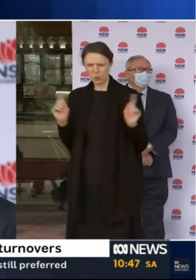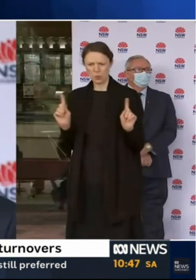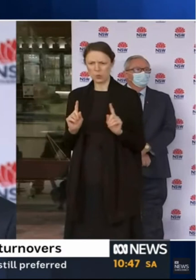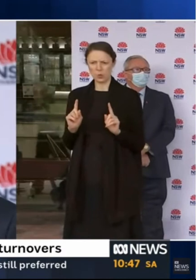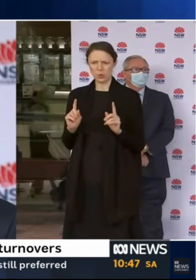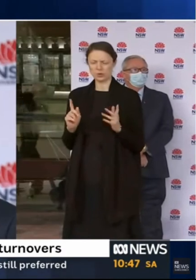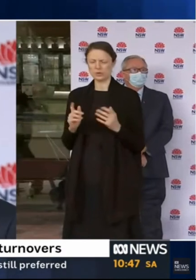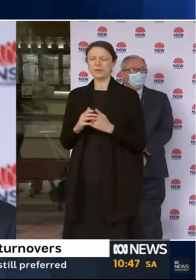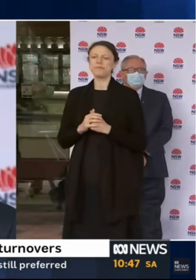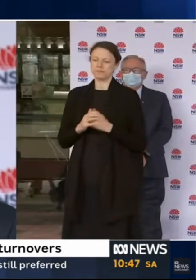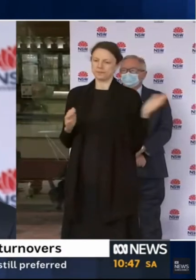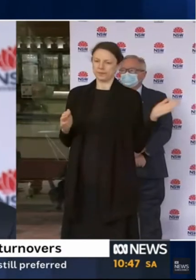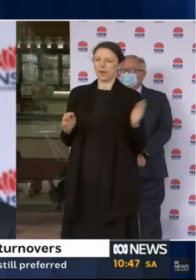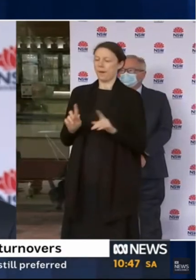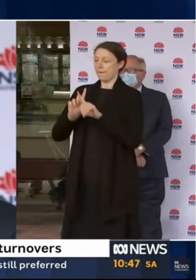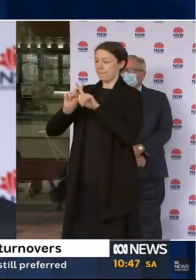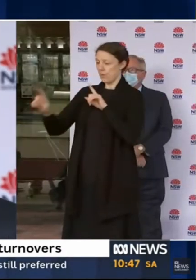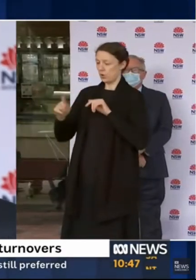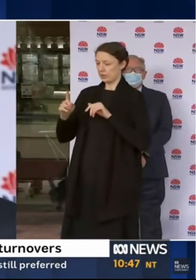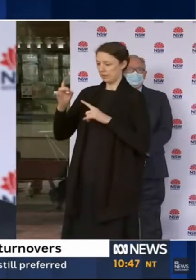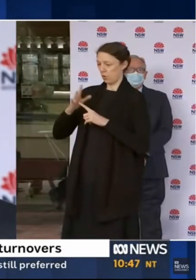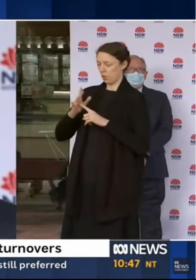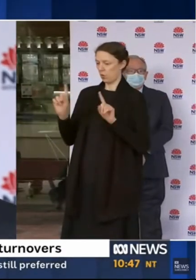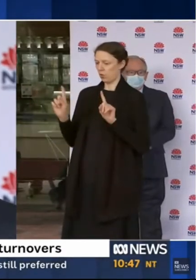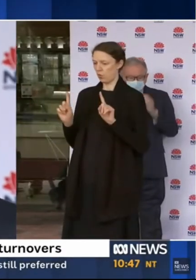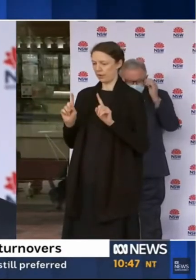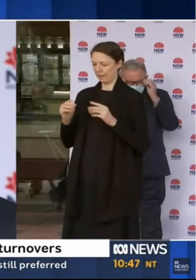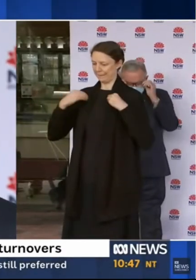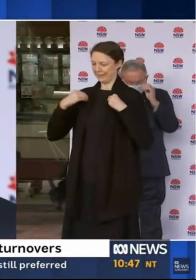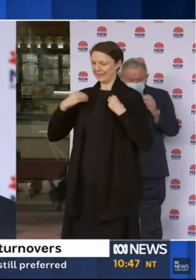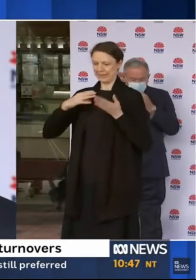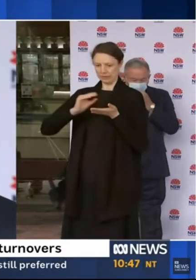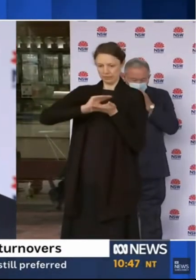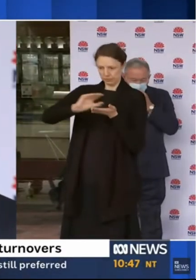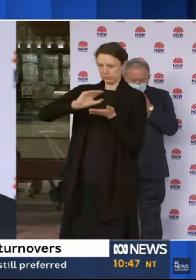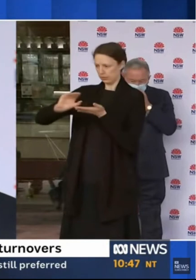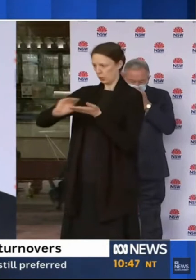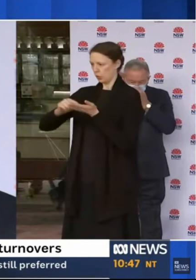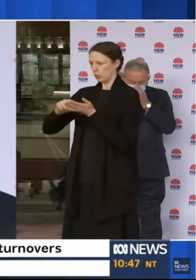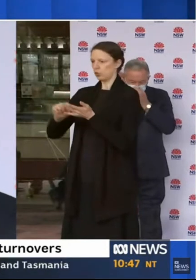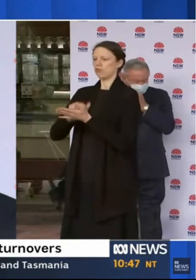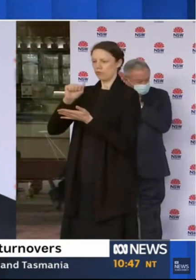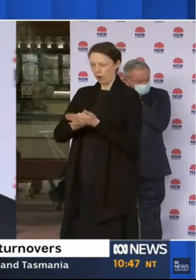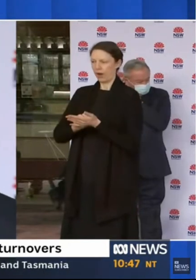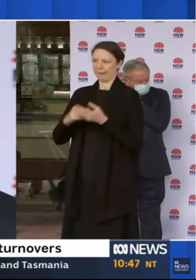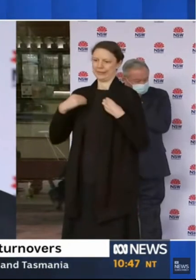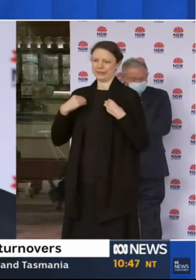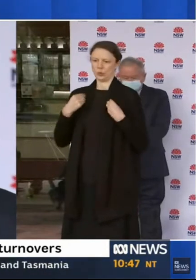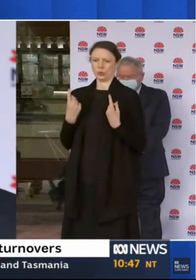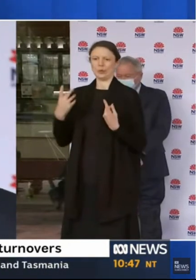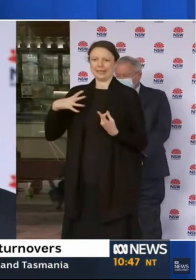Well, what's most important is that we ensure that these funds are going to businesses that need it. So